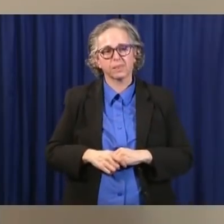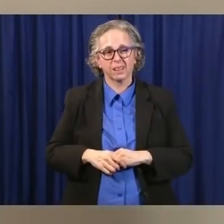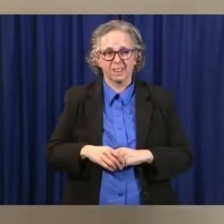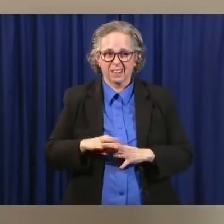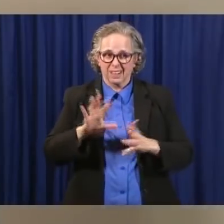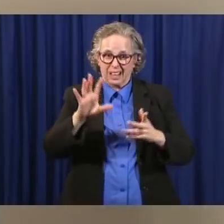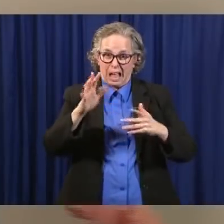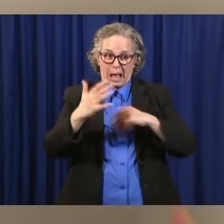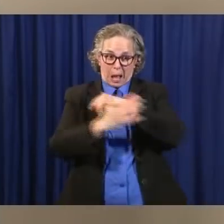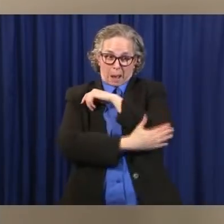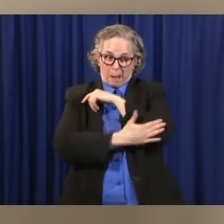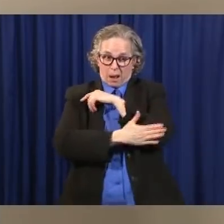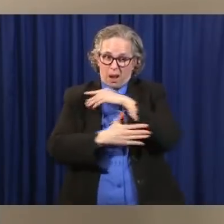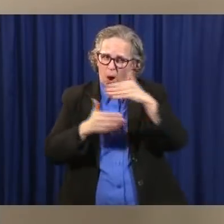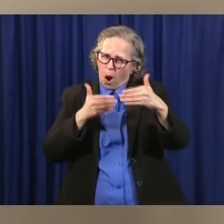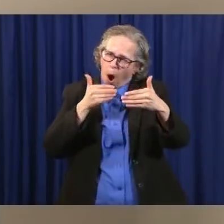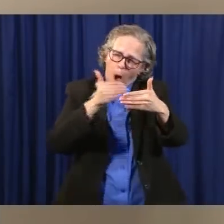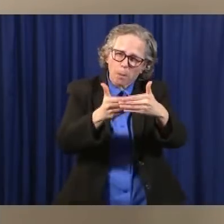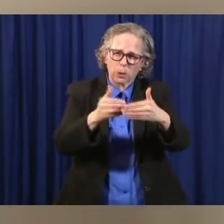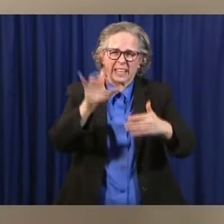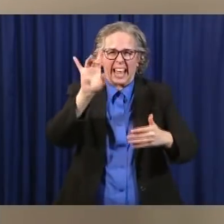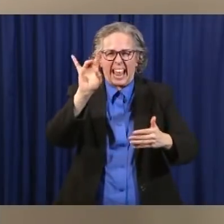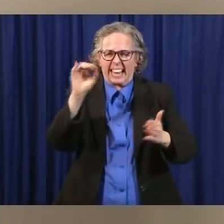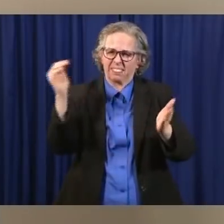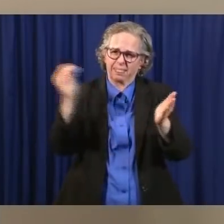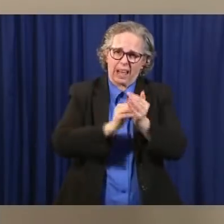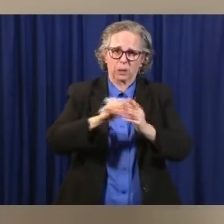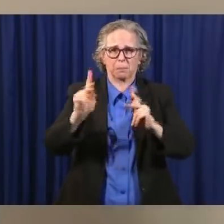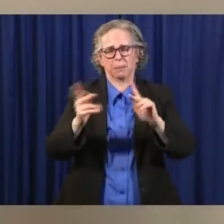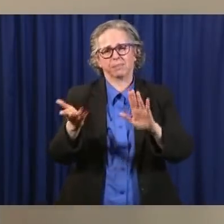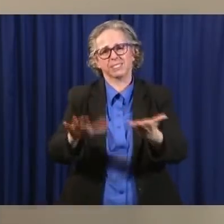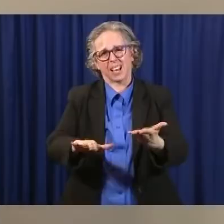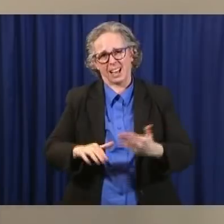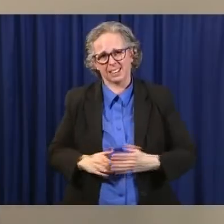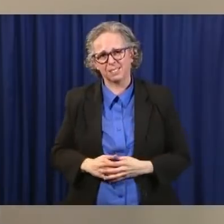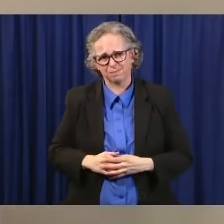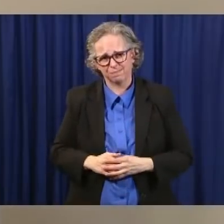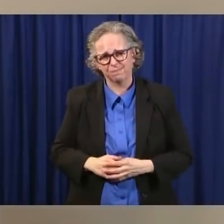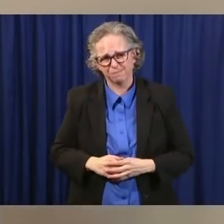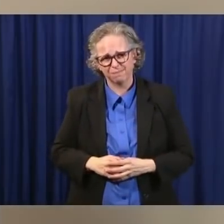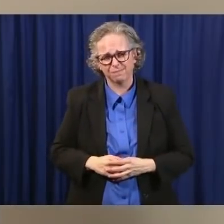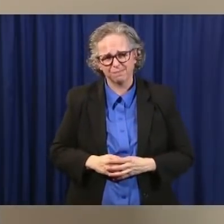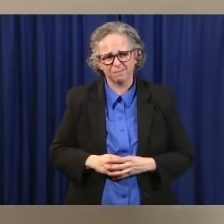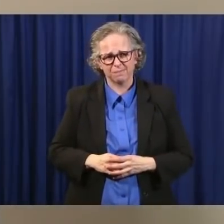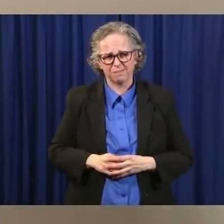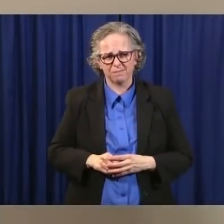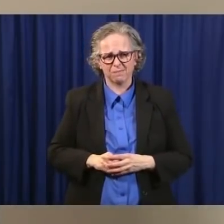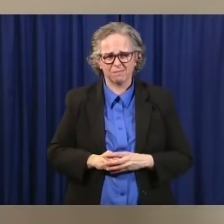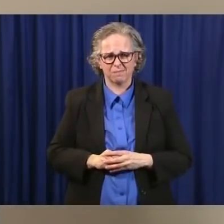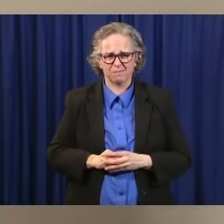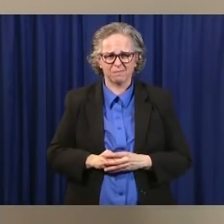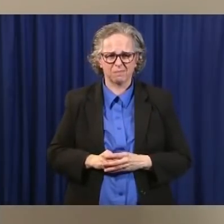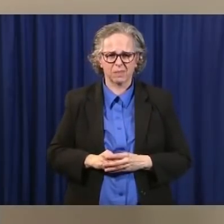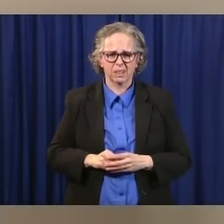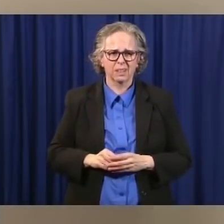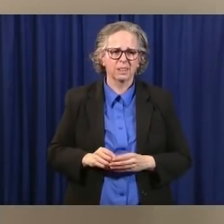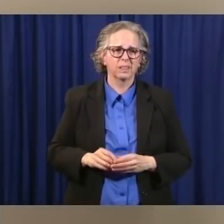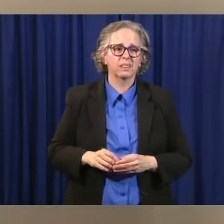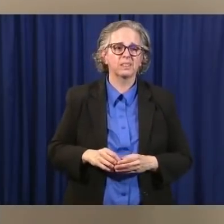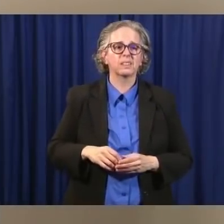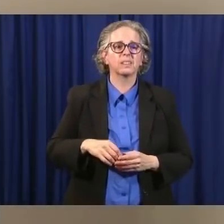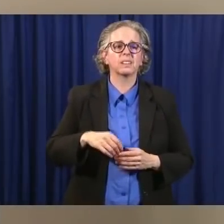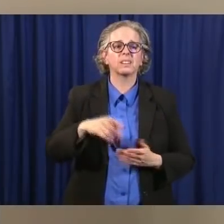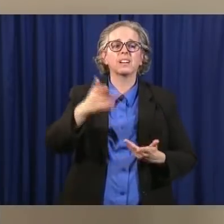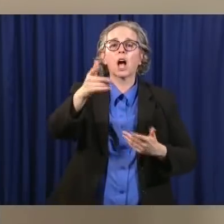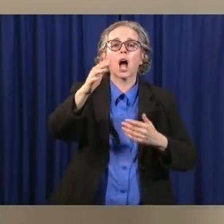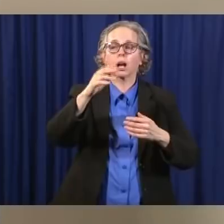this point. Next slide. So a couple new things on our overall dashboard I want to point out for you,